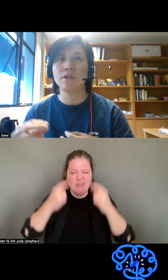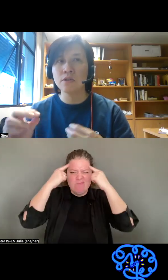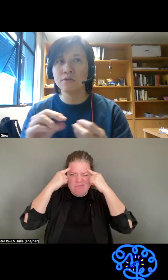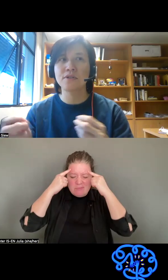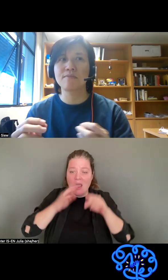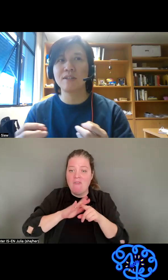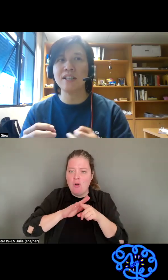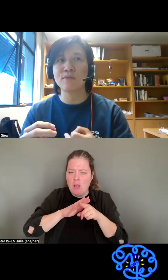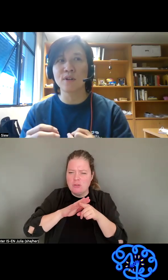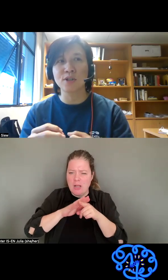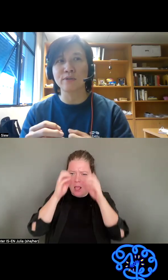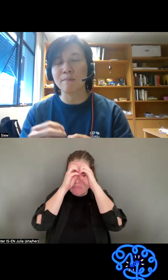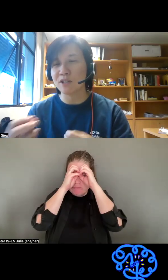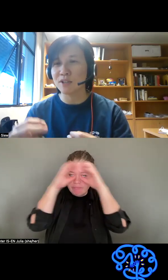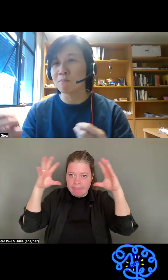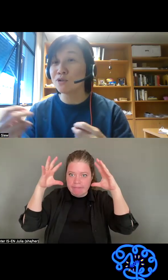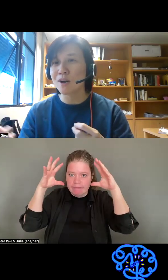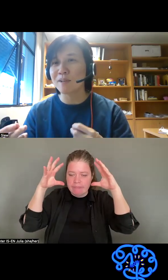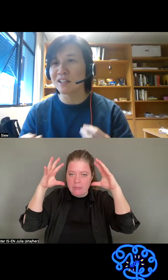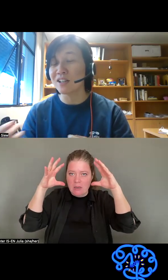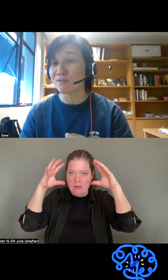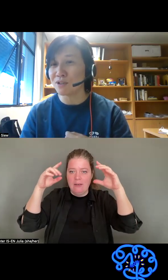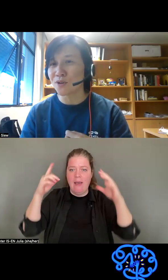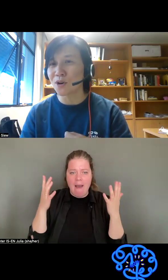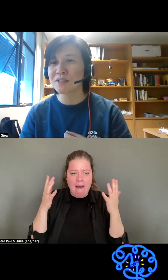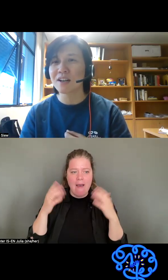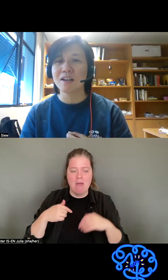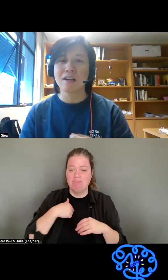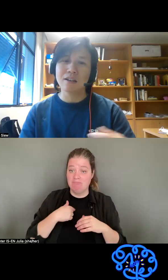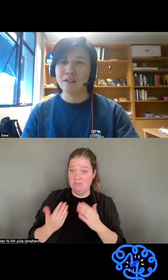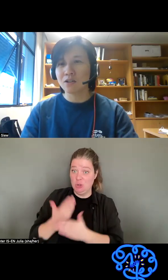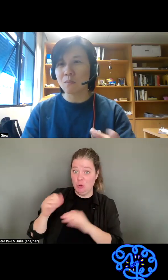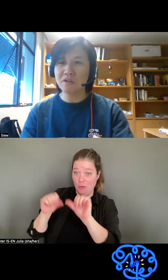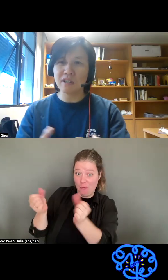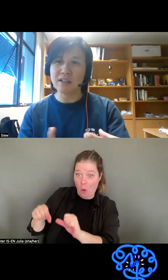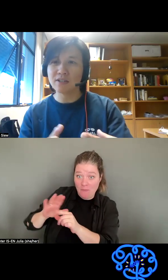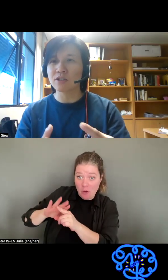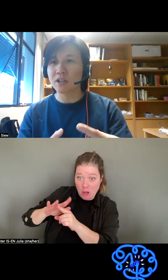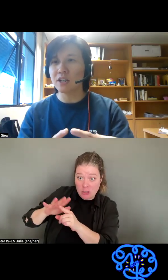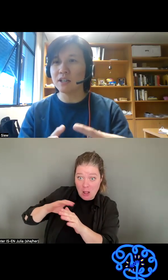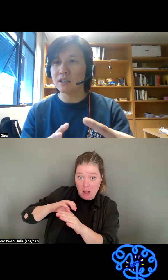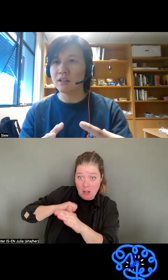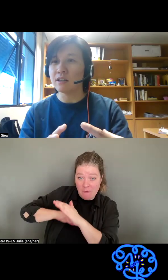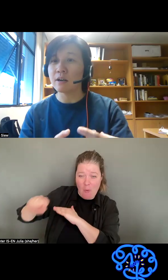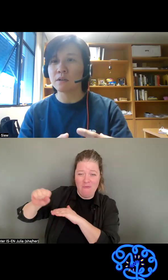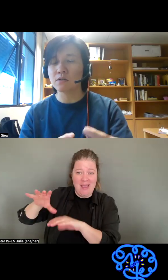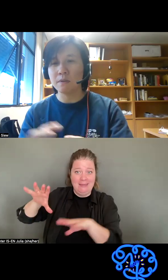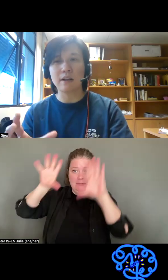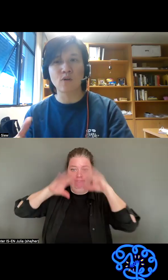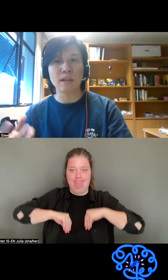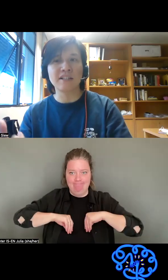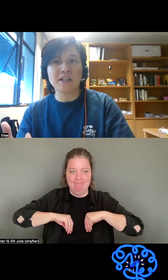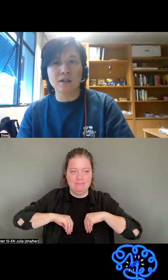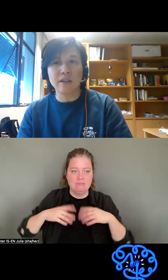of use these phonological templates to like bootstrap their learning of new forms. The community sort of structure in networks could be